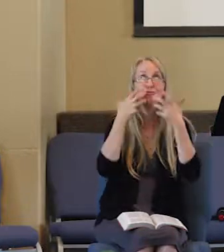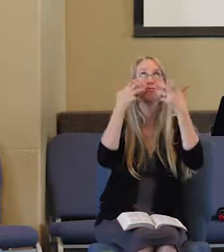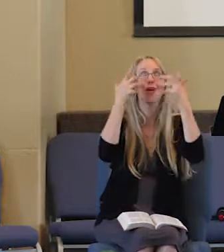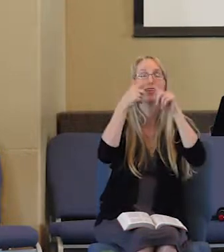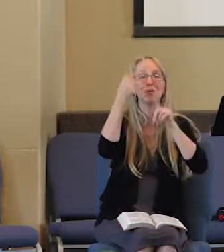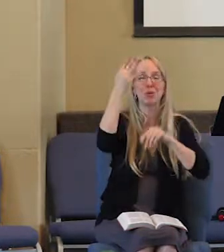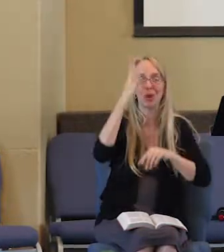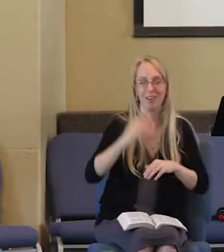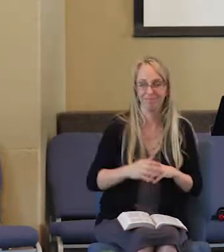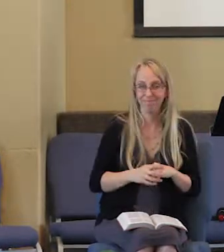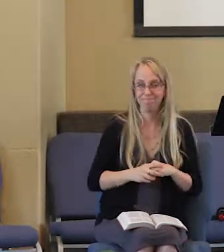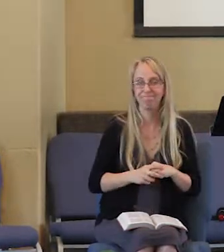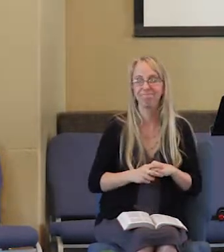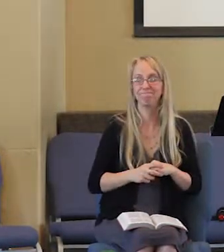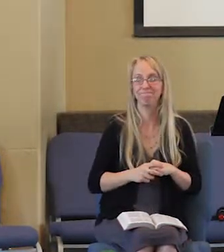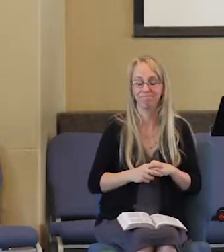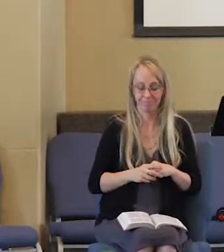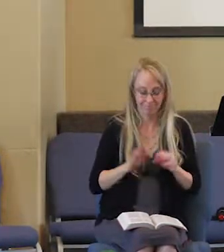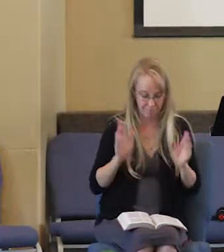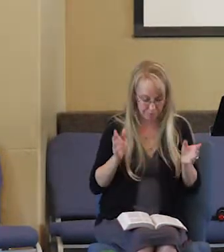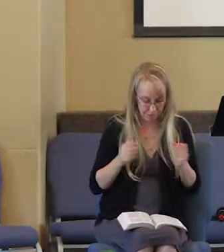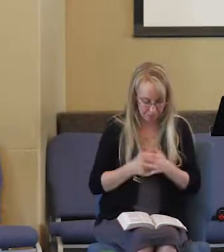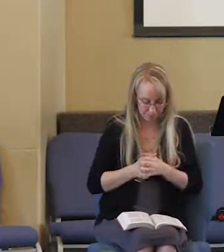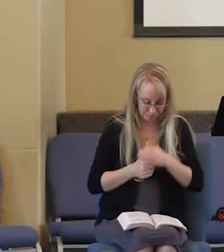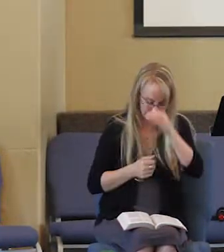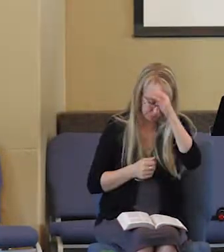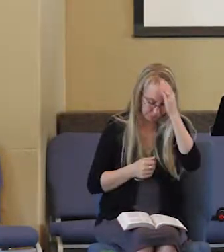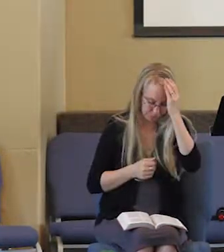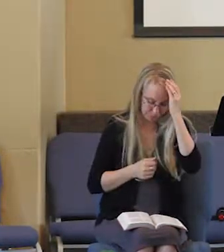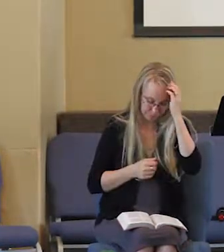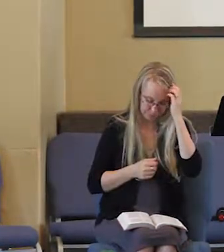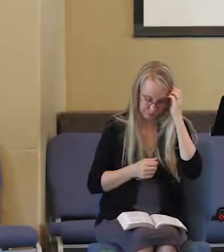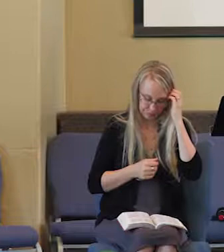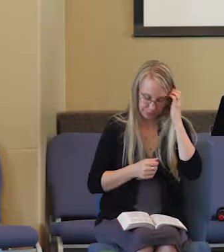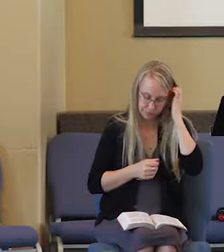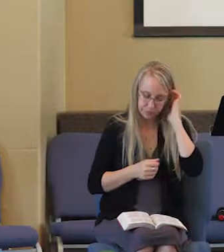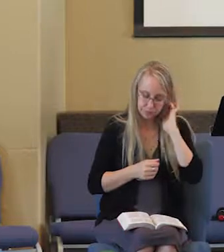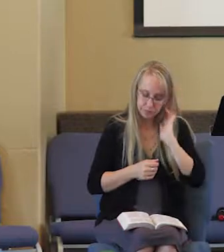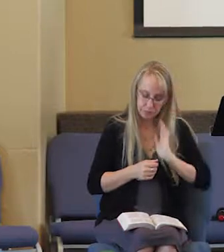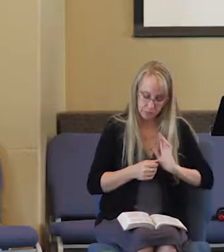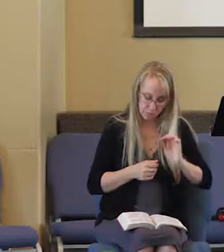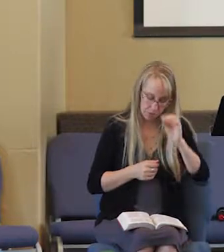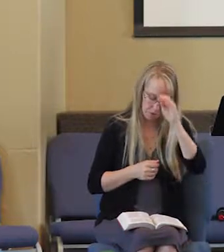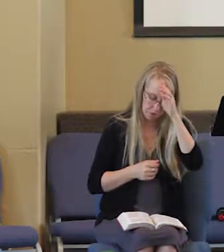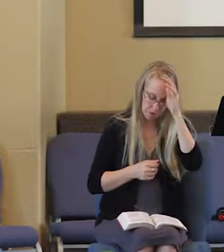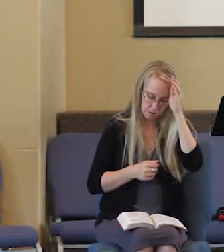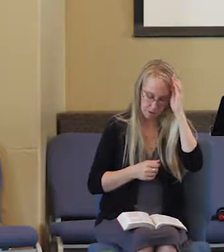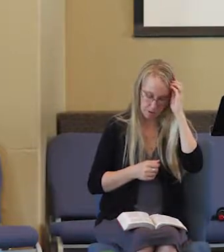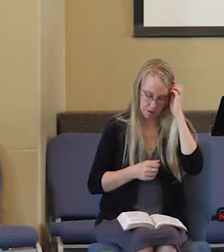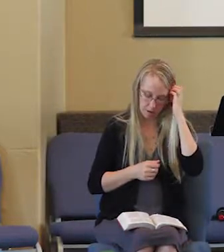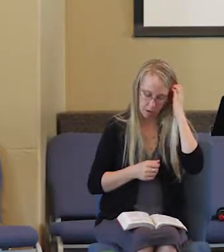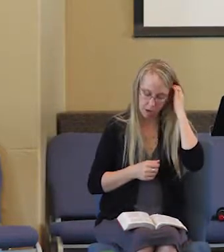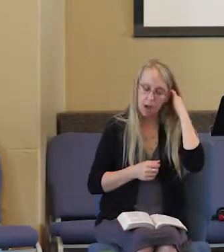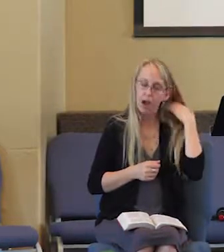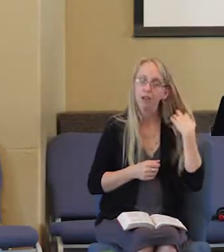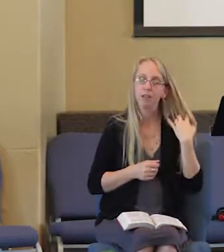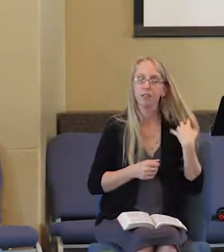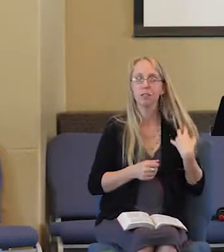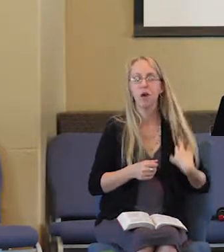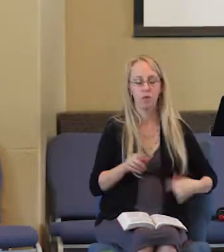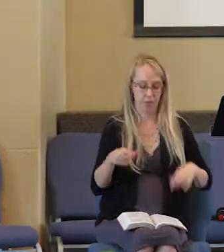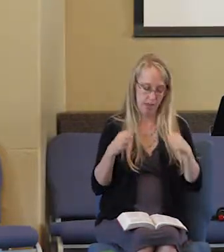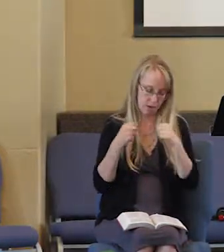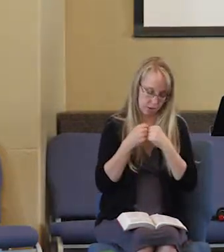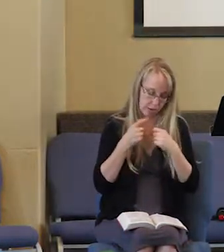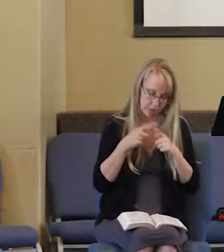She cried out to God. Let me read what comes up now. I did all this confrontation, all this stuff. Verse